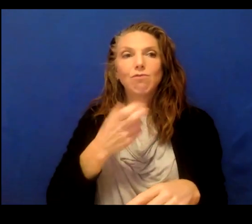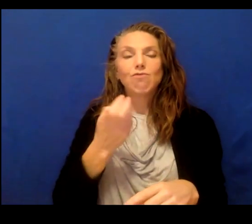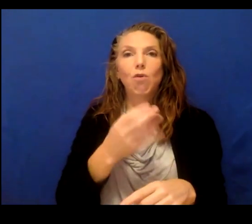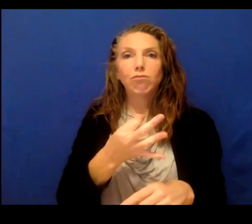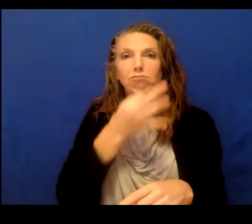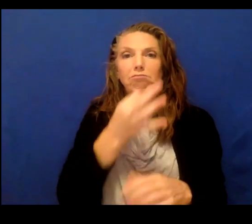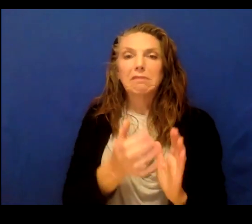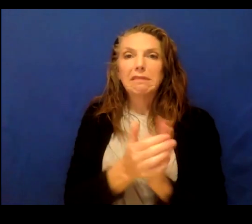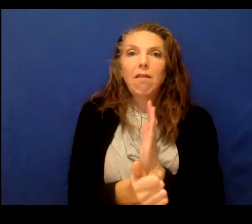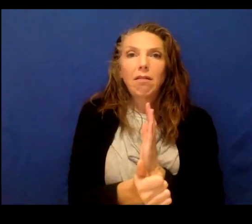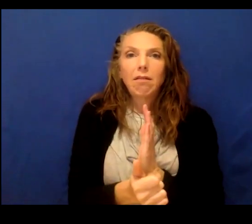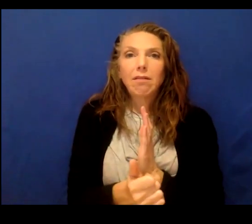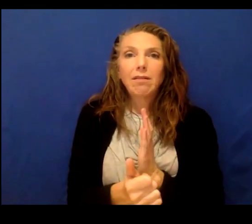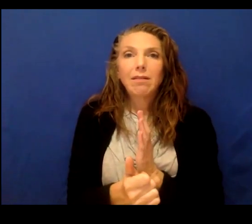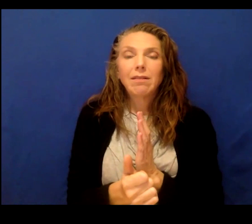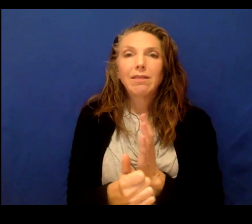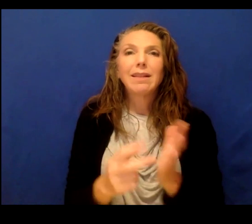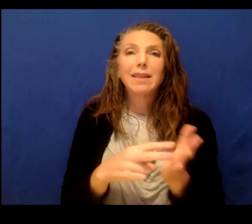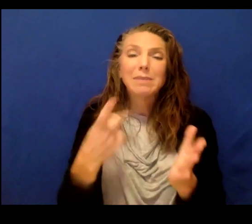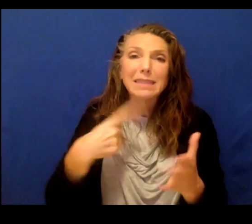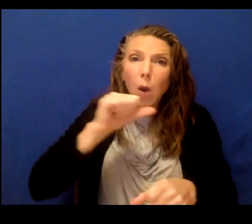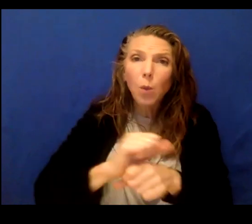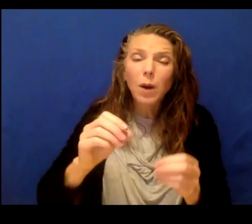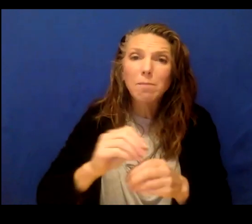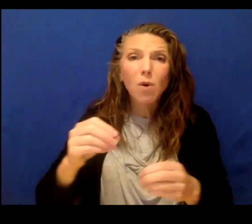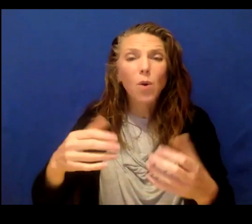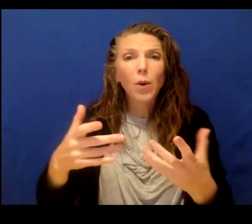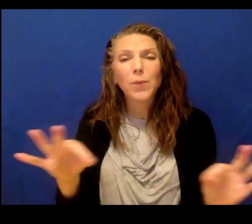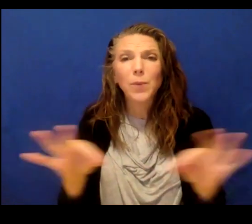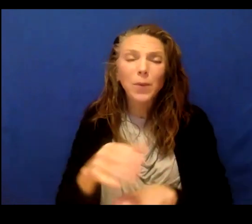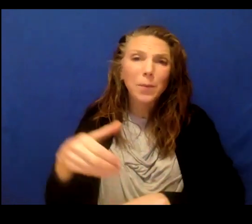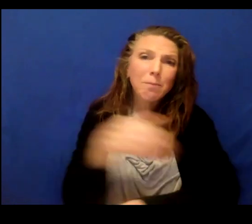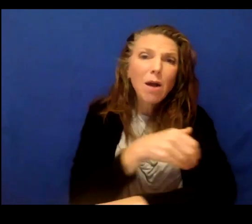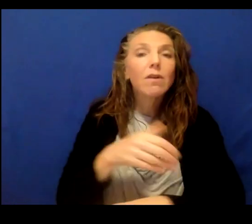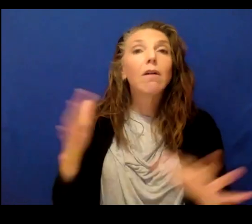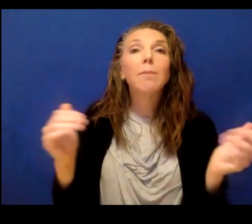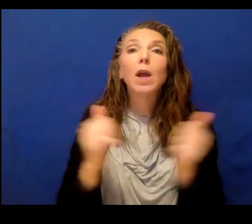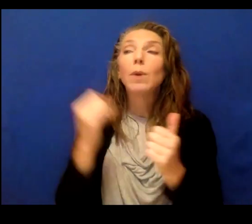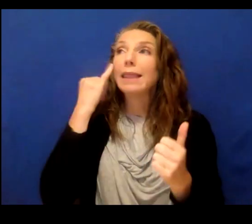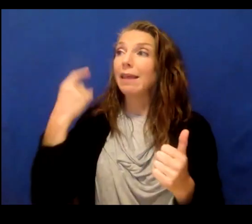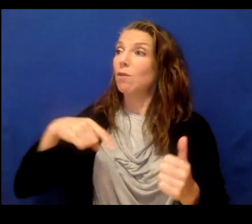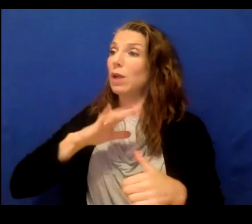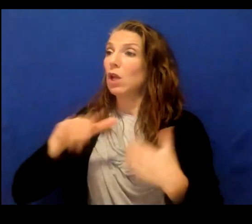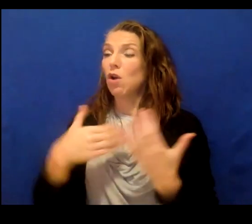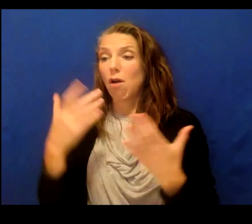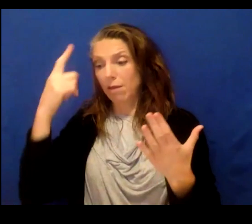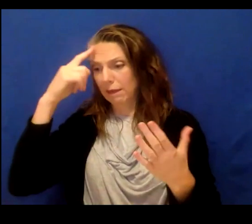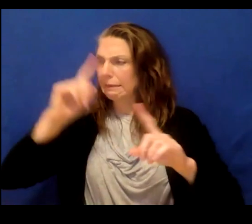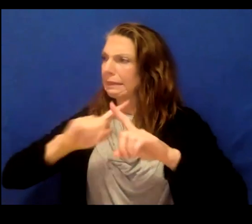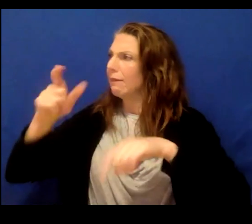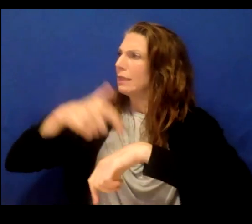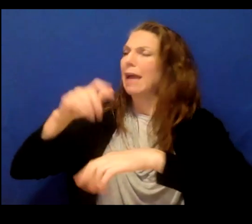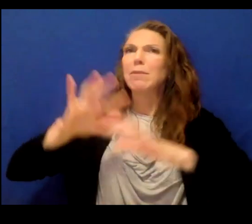which makes what we're able to do so much more powerful than if we were all really looking at maybe different times